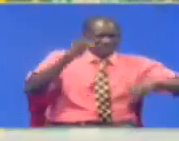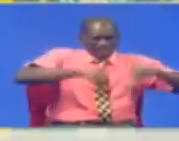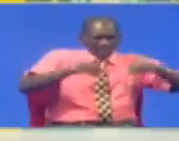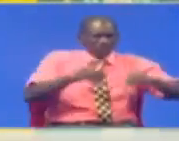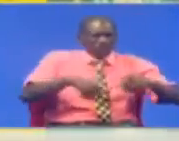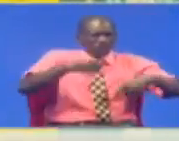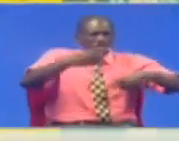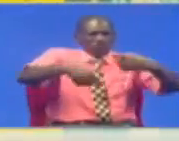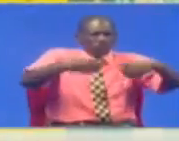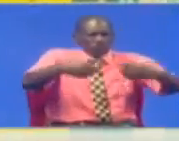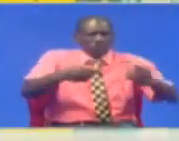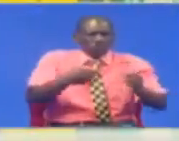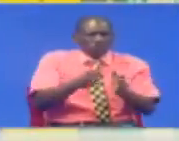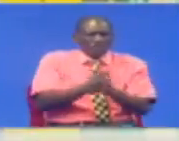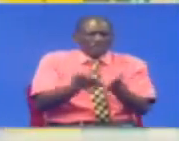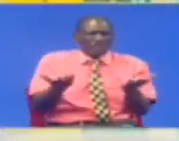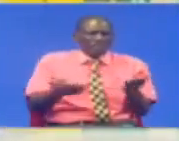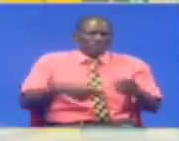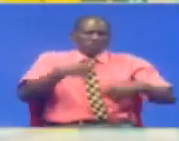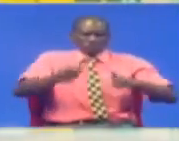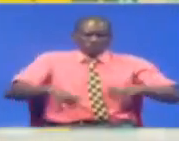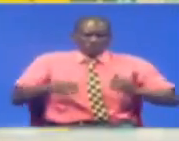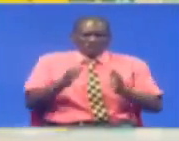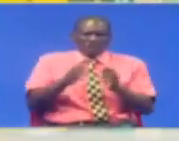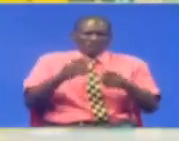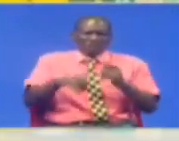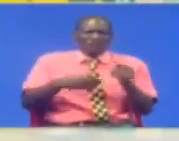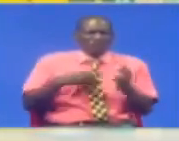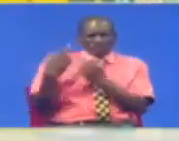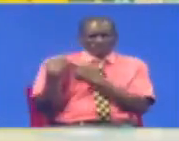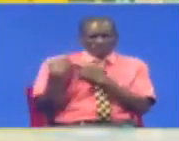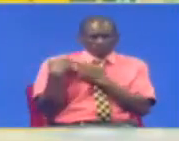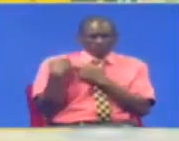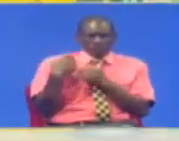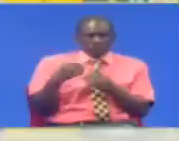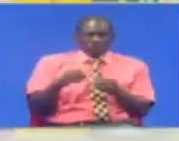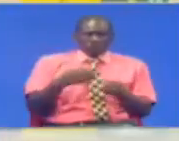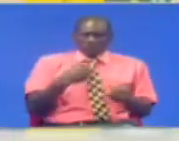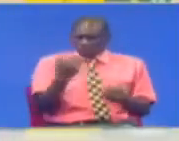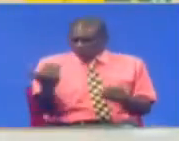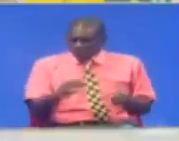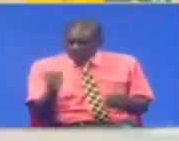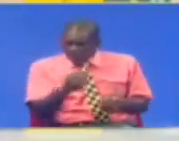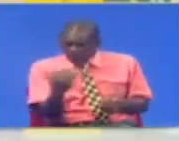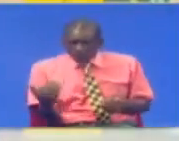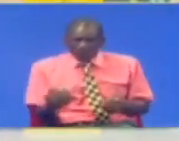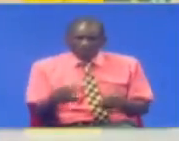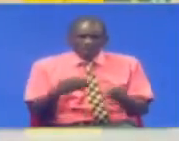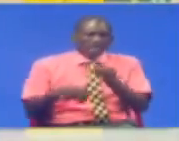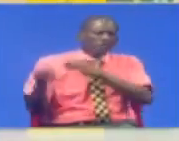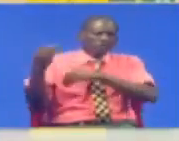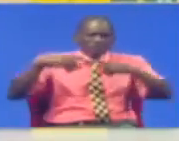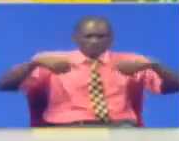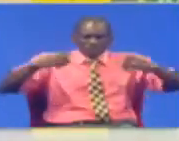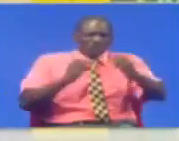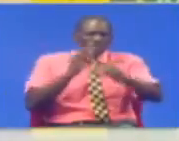on, and it is our responsibility. We owe it to our children, our grandchildren, and to history and to posterity